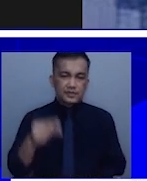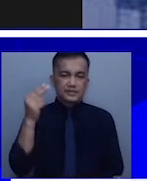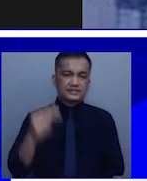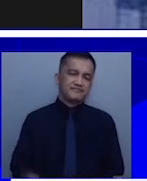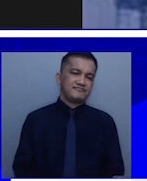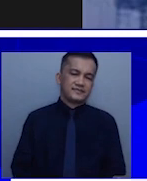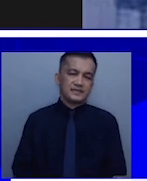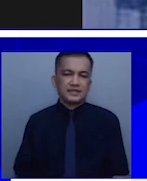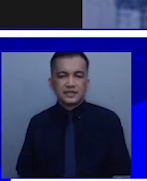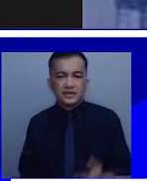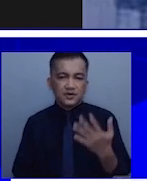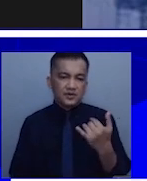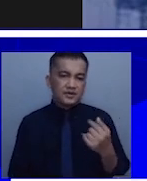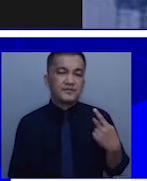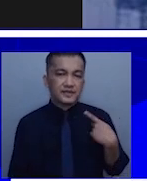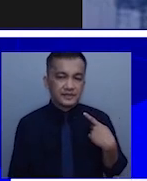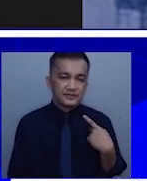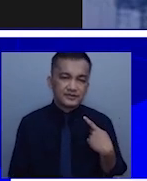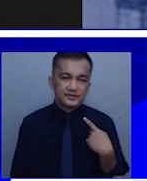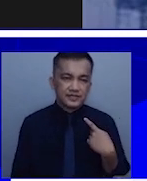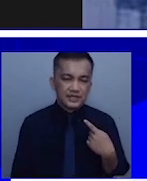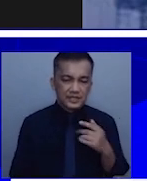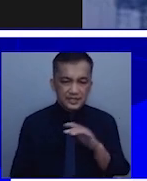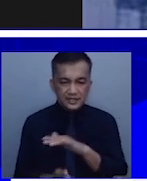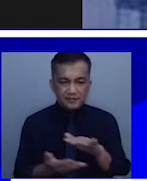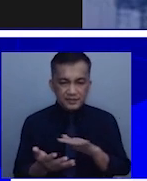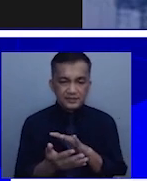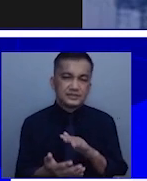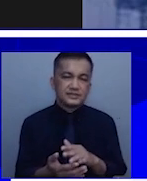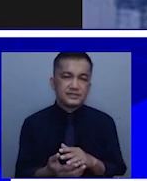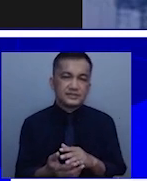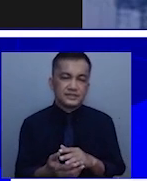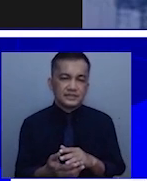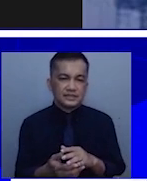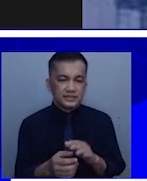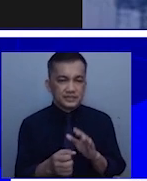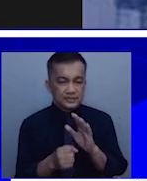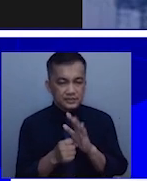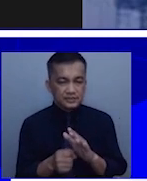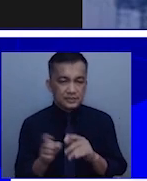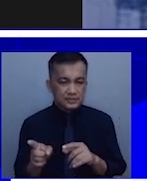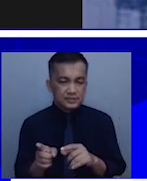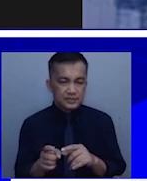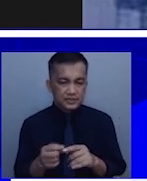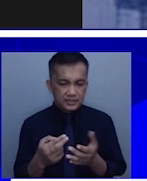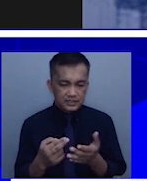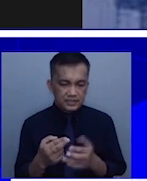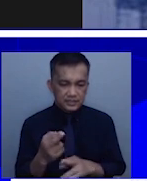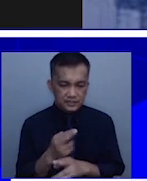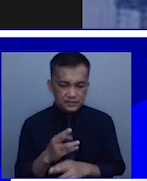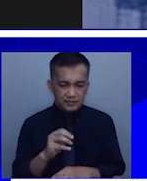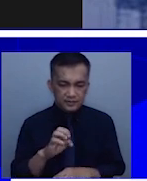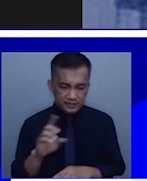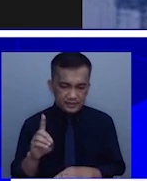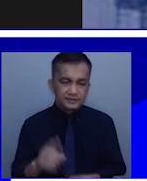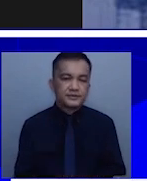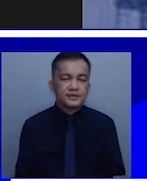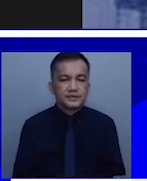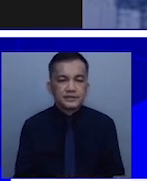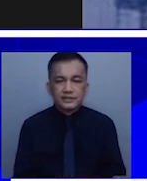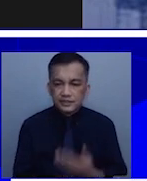nagkakaroon ng mix signal dito sa regular and well milled. Thank you.